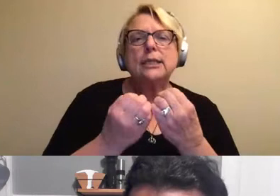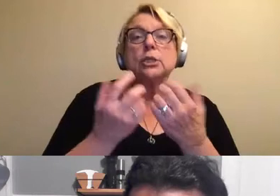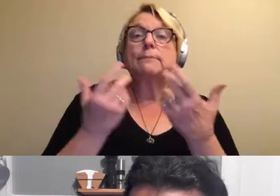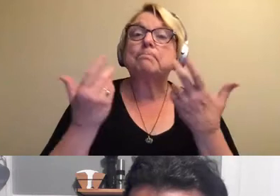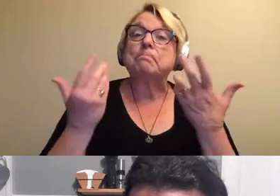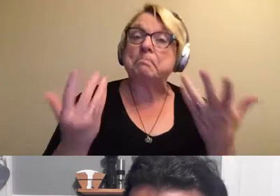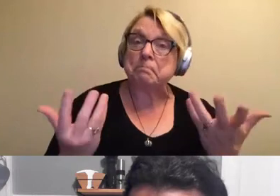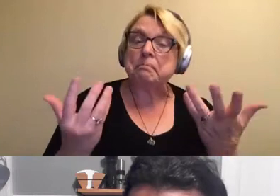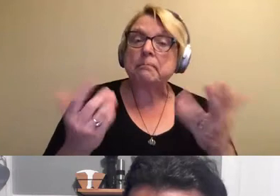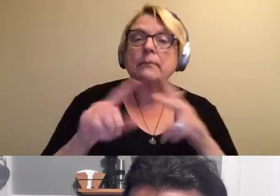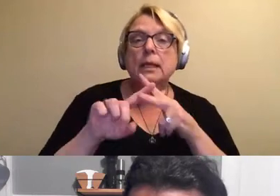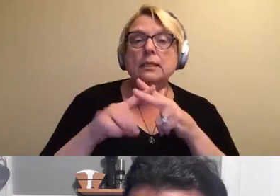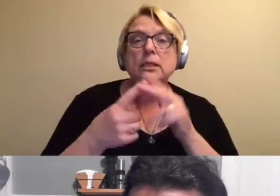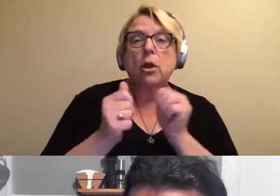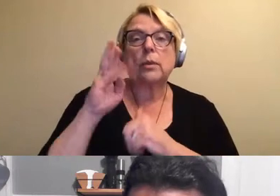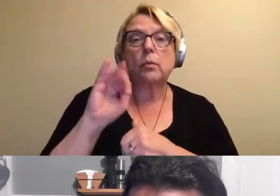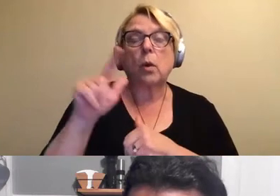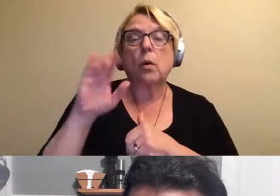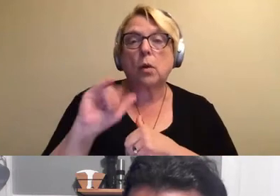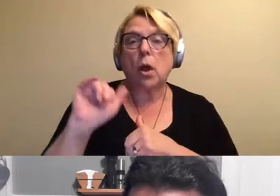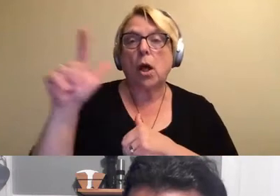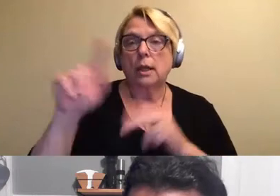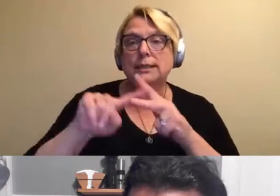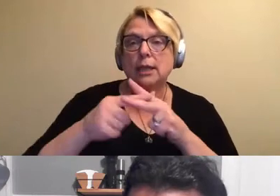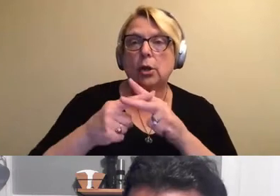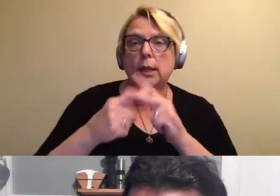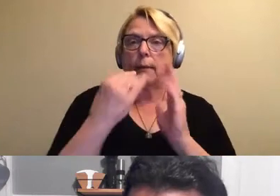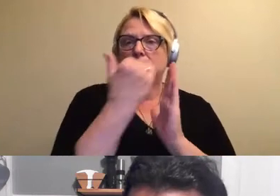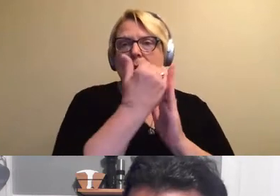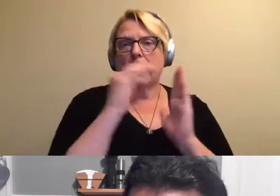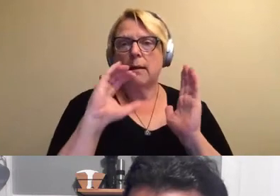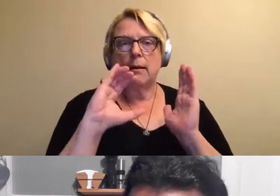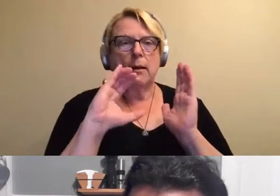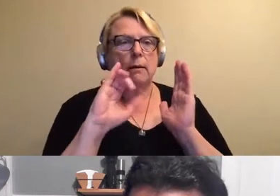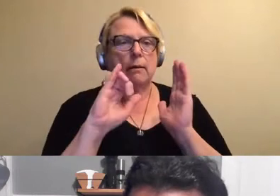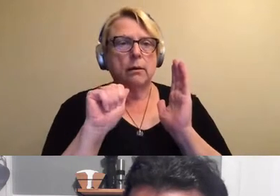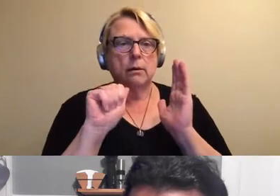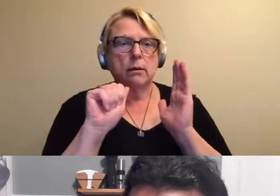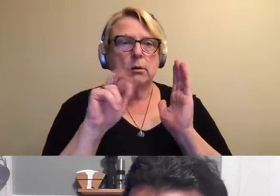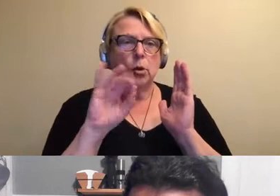will start with roll call, starting at the top. Carissa Givens.